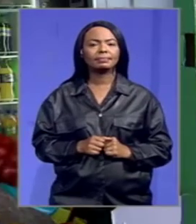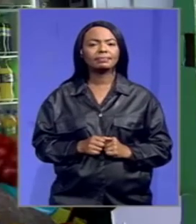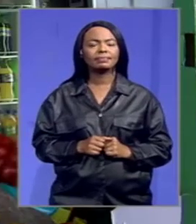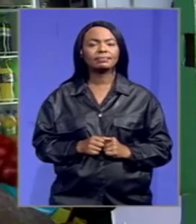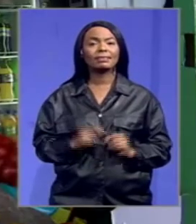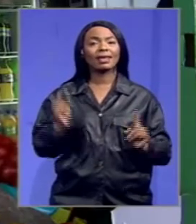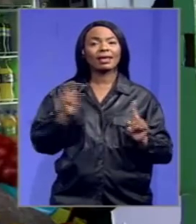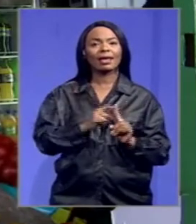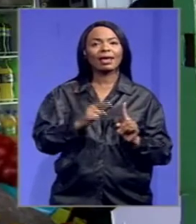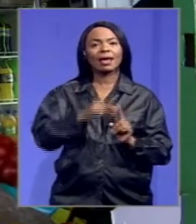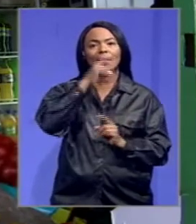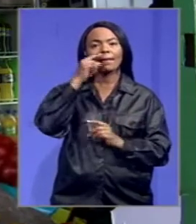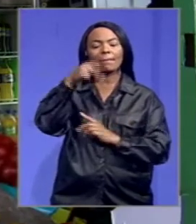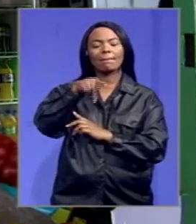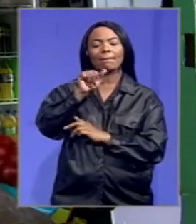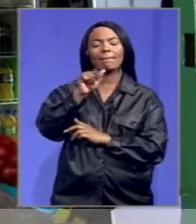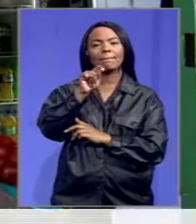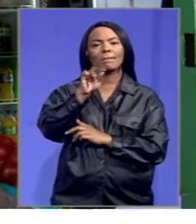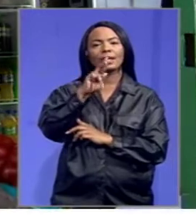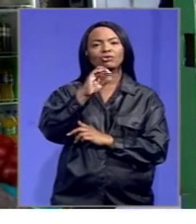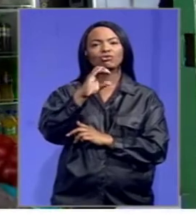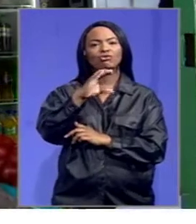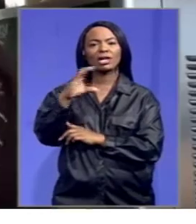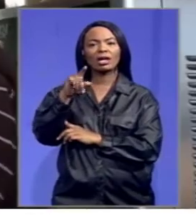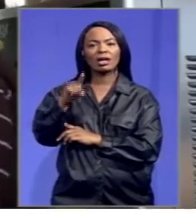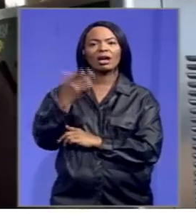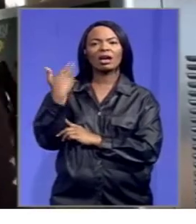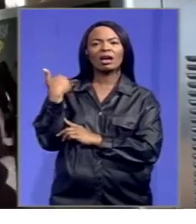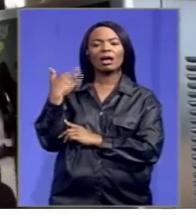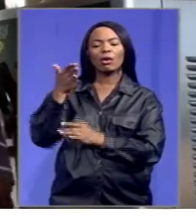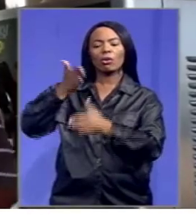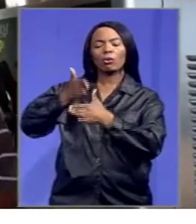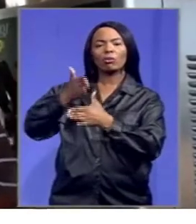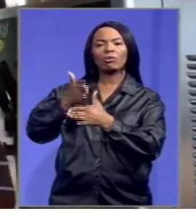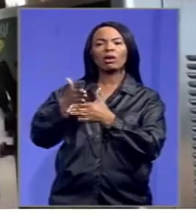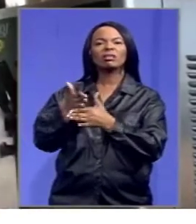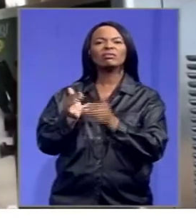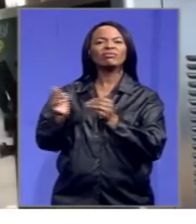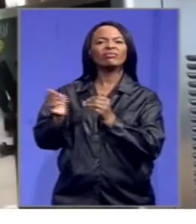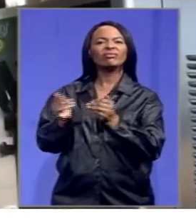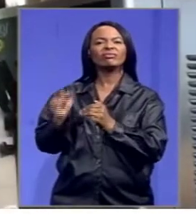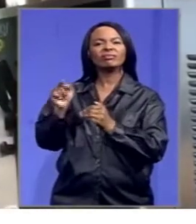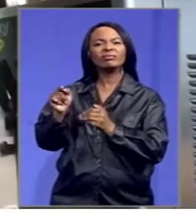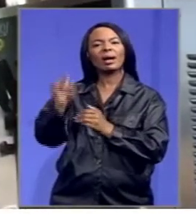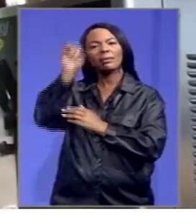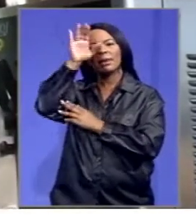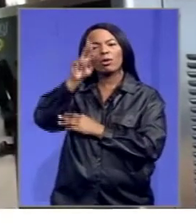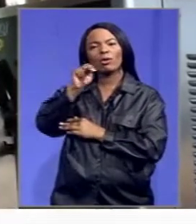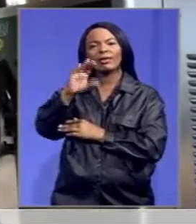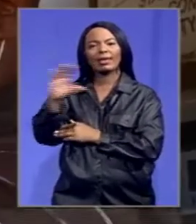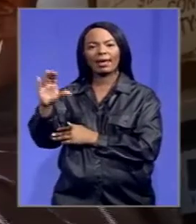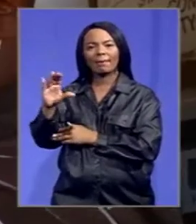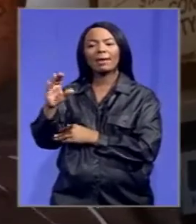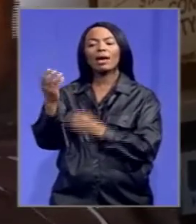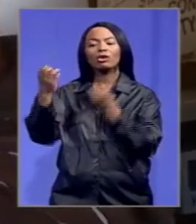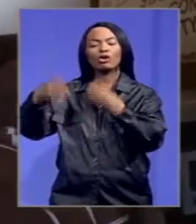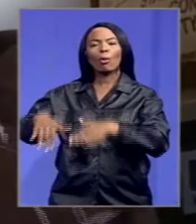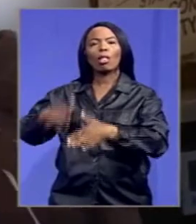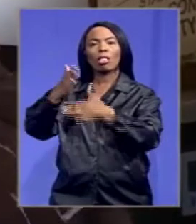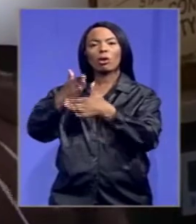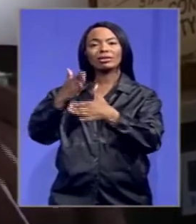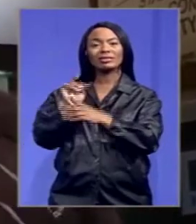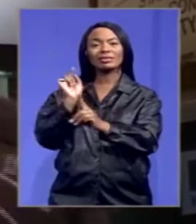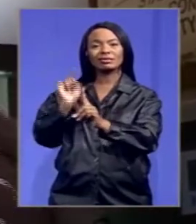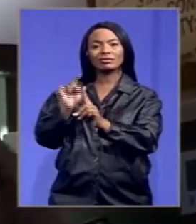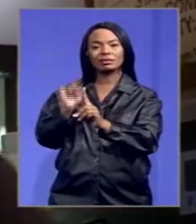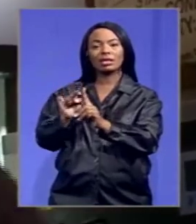Patrick Gabaikangwe e ne le motsamaisi wa matsete a merafo Northern Cape ha COVID-19 e qala mo a ileng a fellwa ke mosebetsi. o ne a